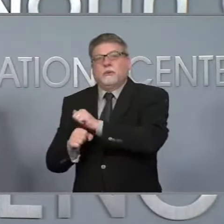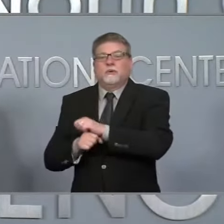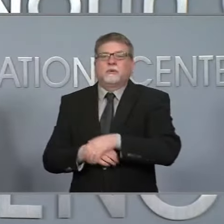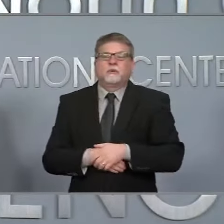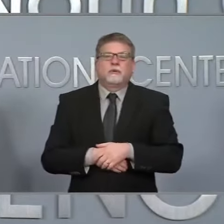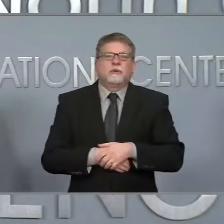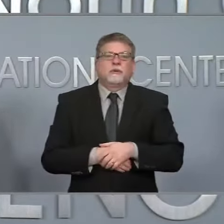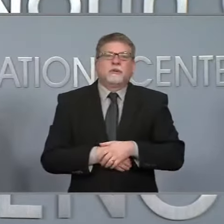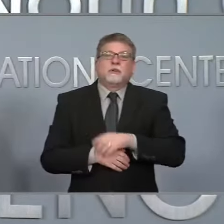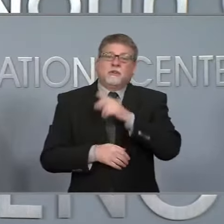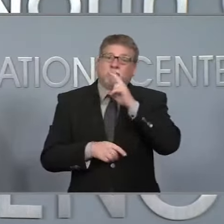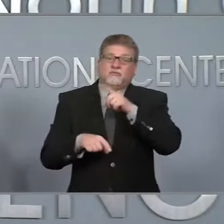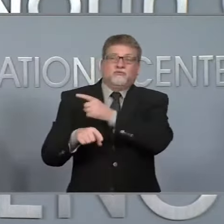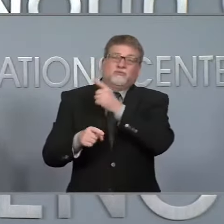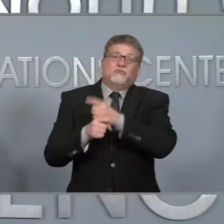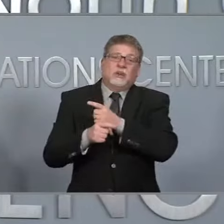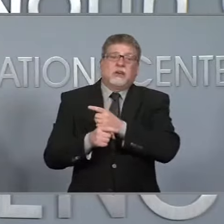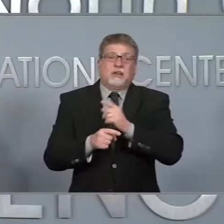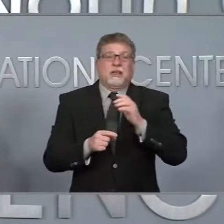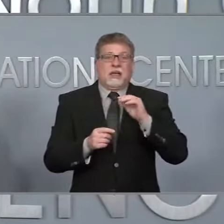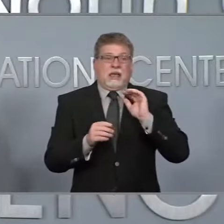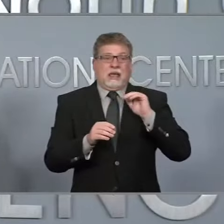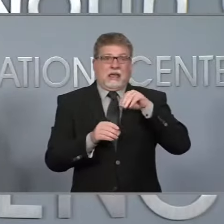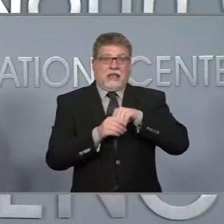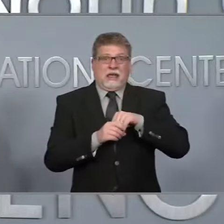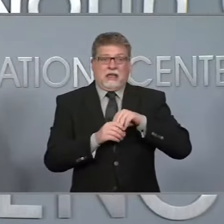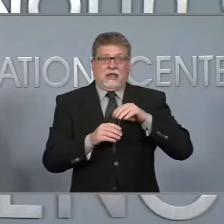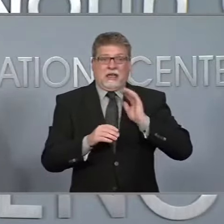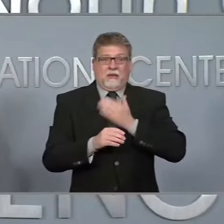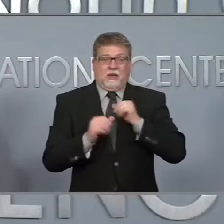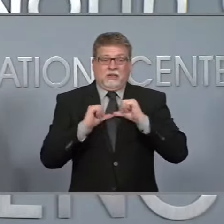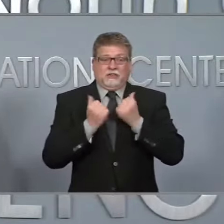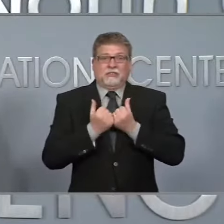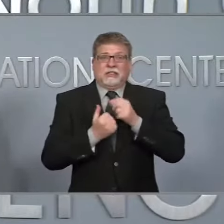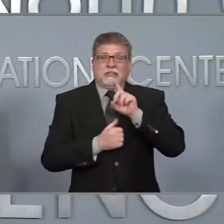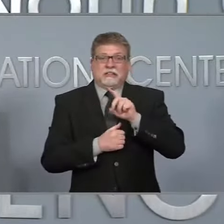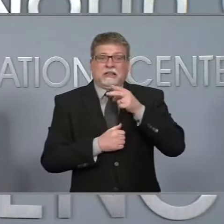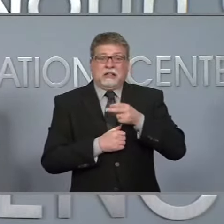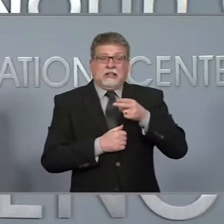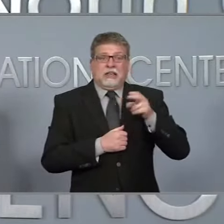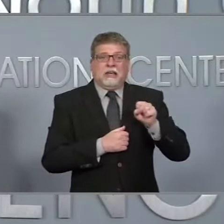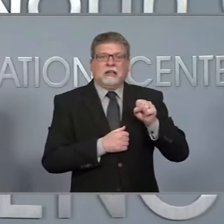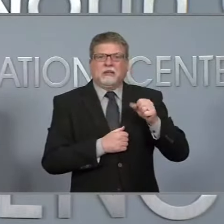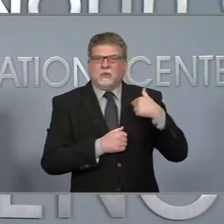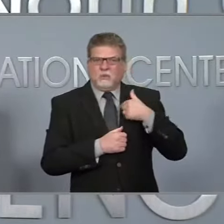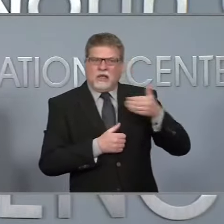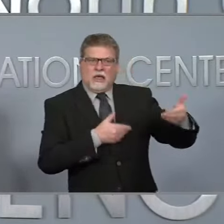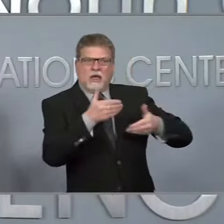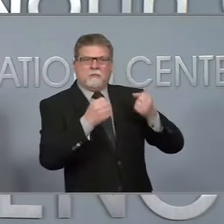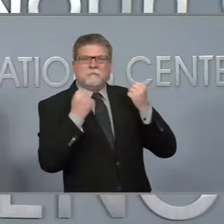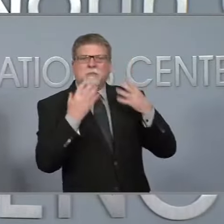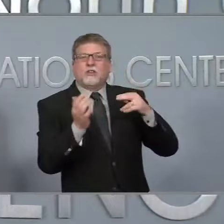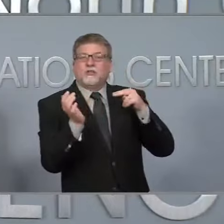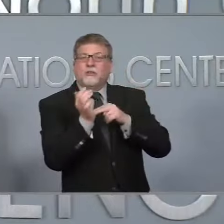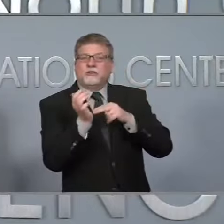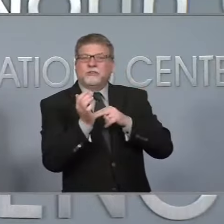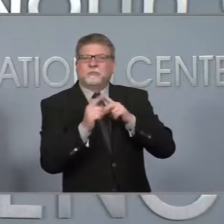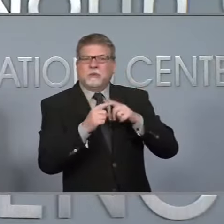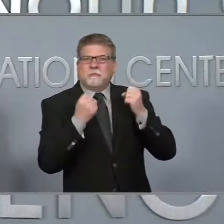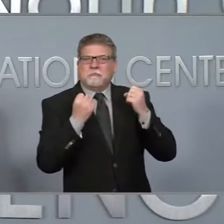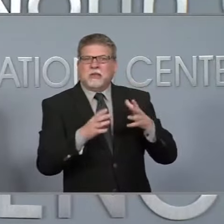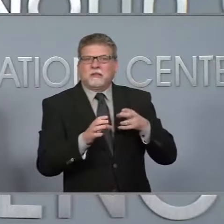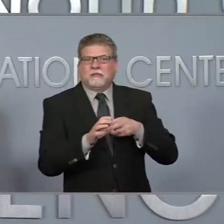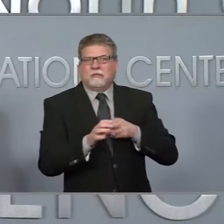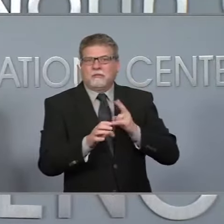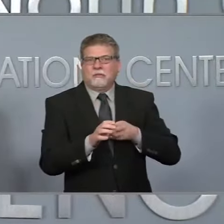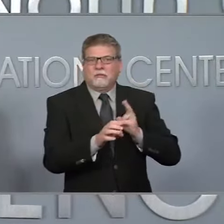in our vacancies, especially in our nurses. We are working aggressively to try to support them every way that we can with every flexibility that